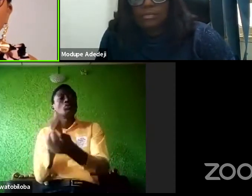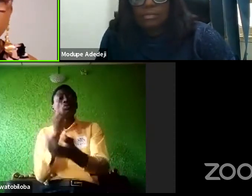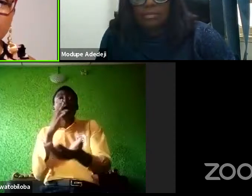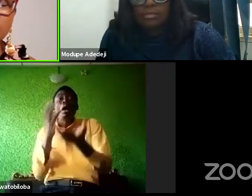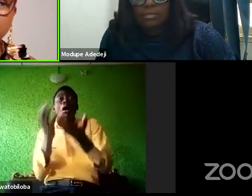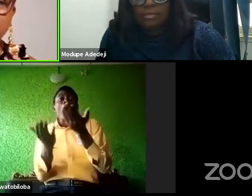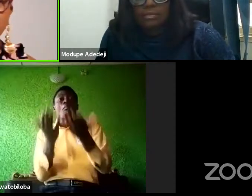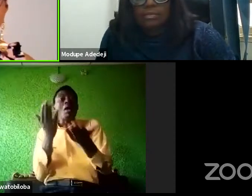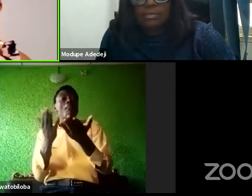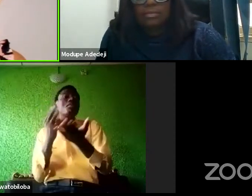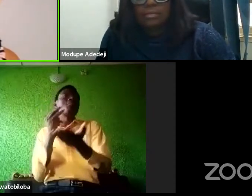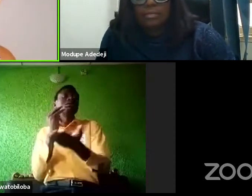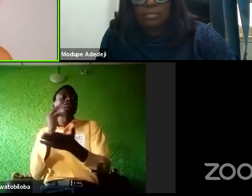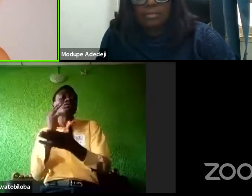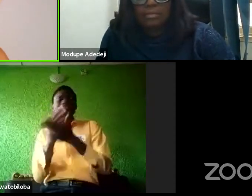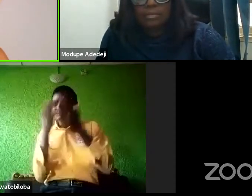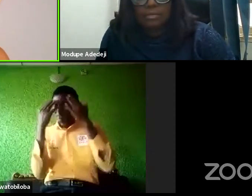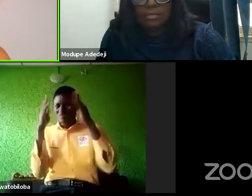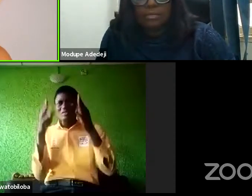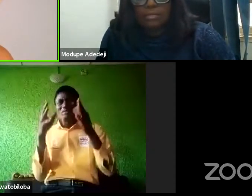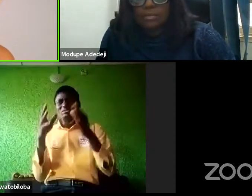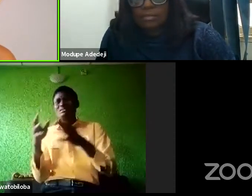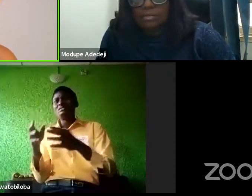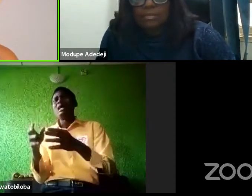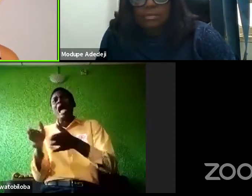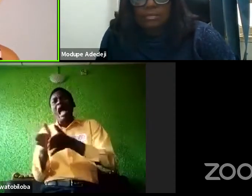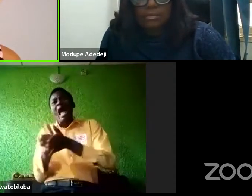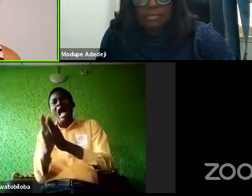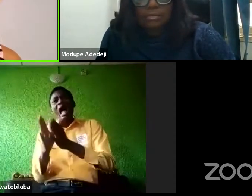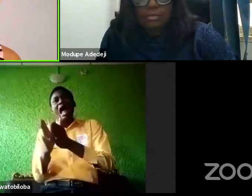not even knowing that a gynecologist